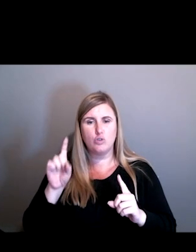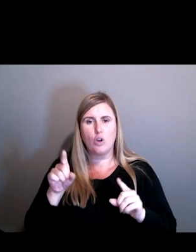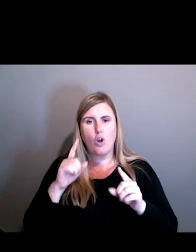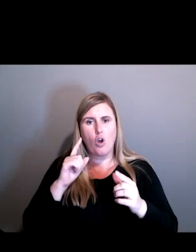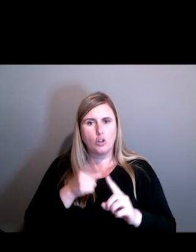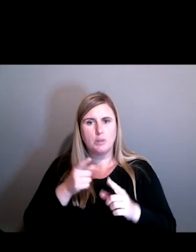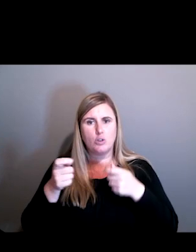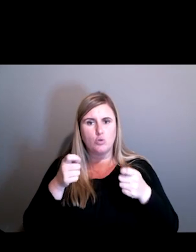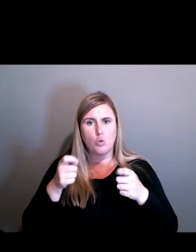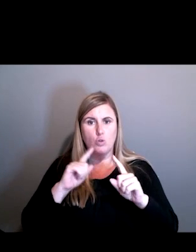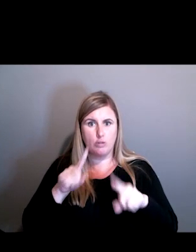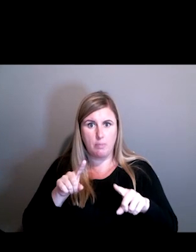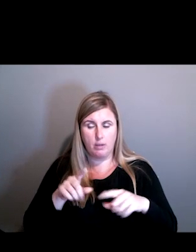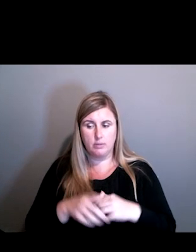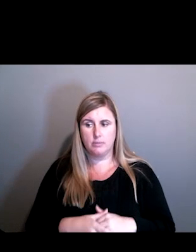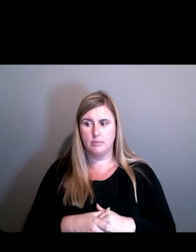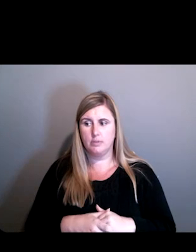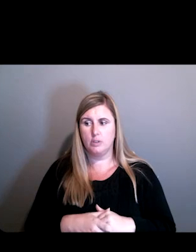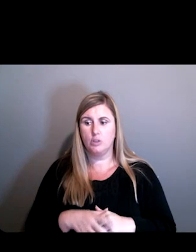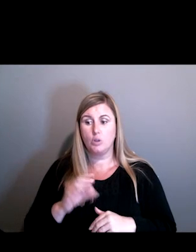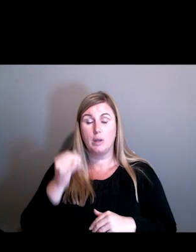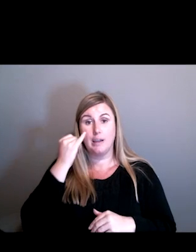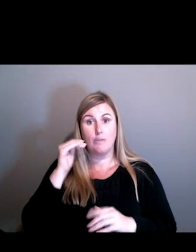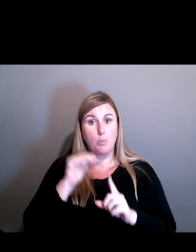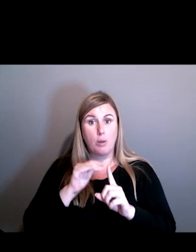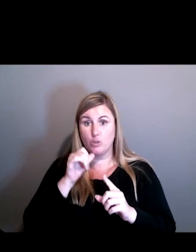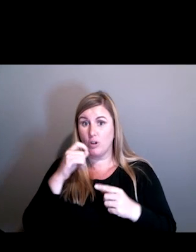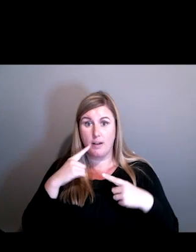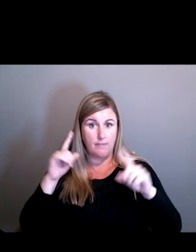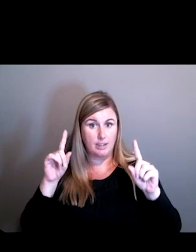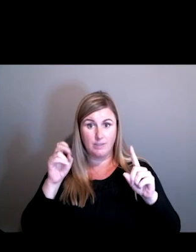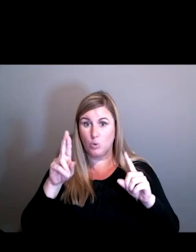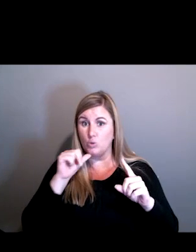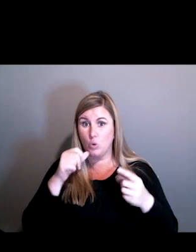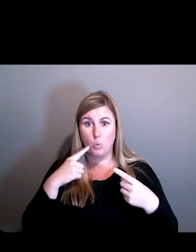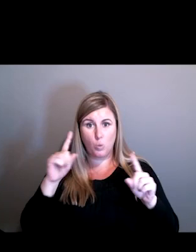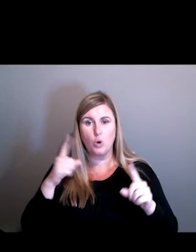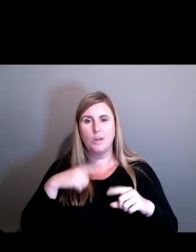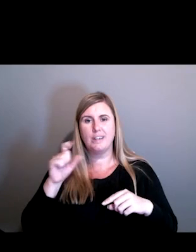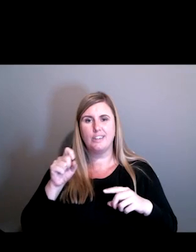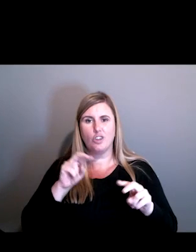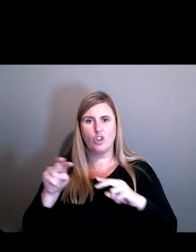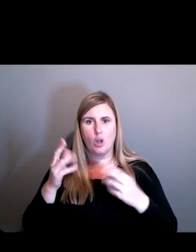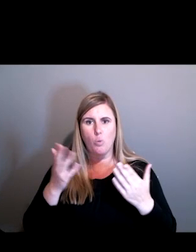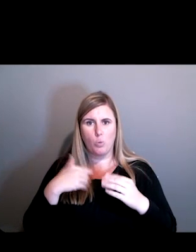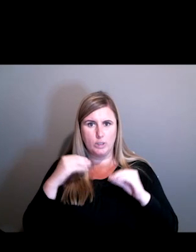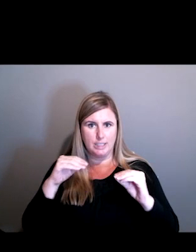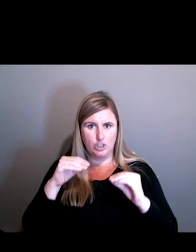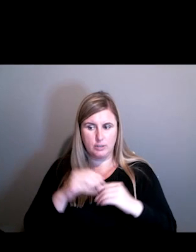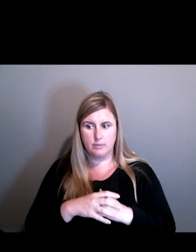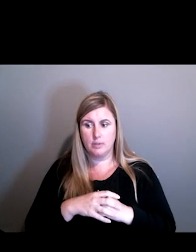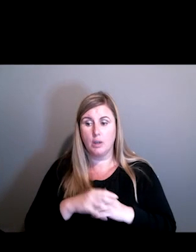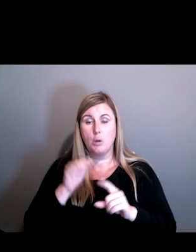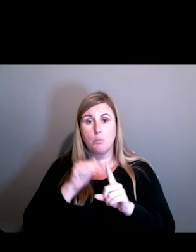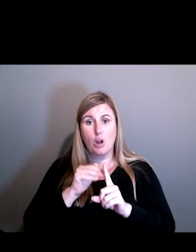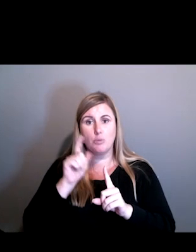discriminative stimulus, or SDs, should ultimately control the response. So if prompts are not effective or don't work, we need